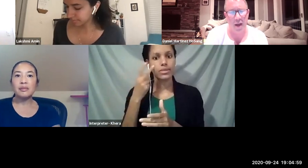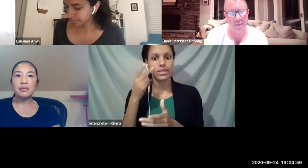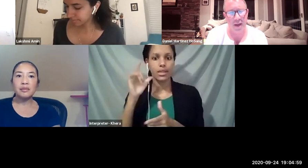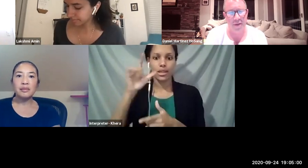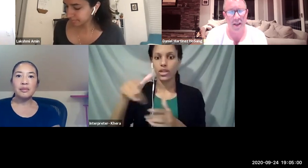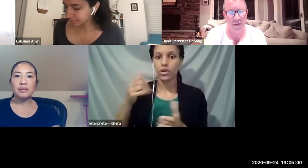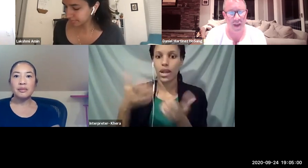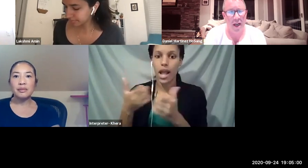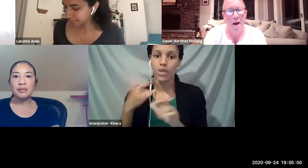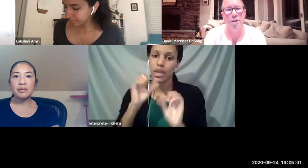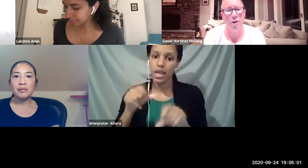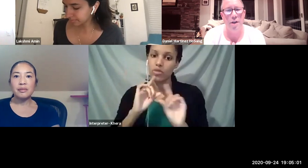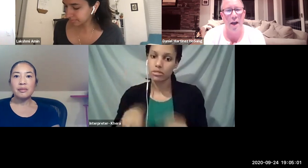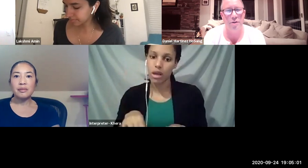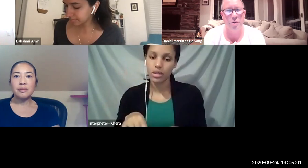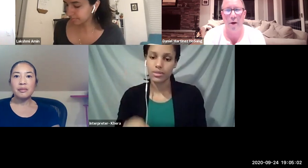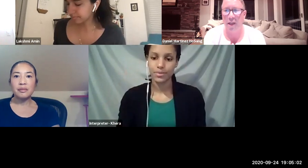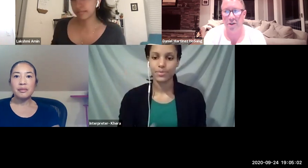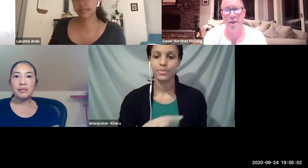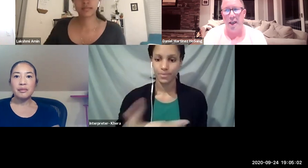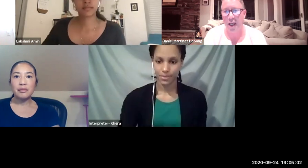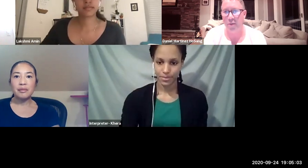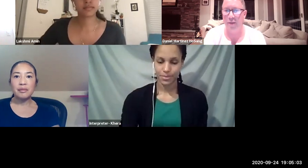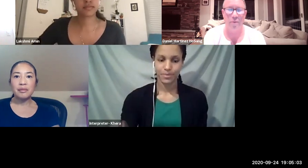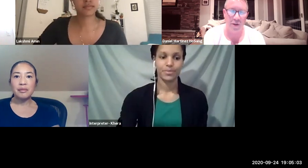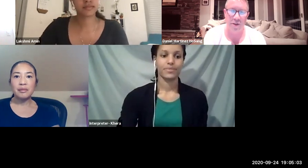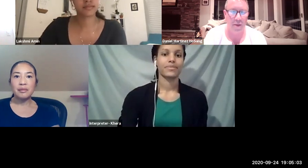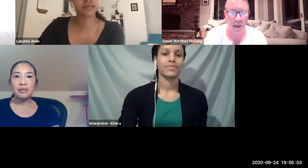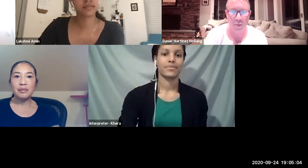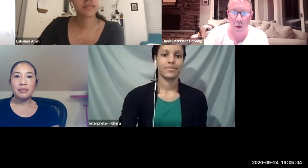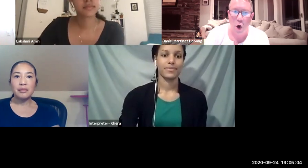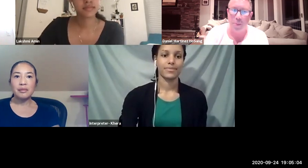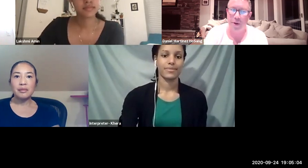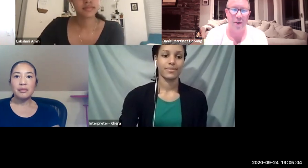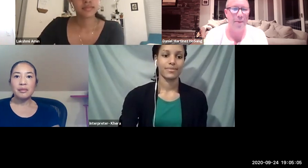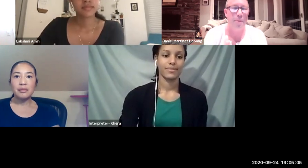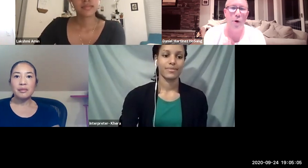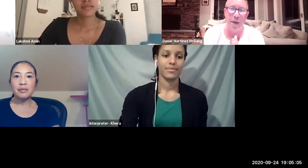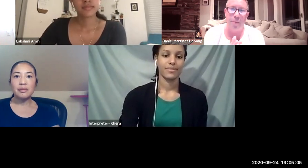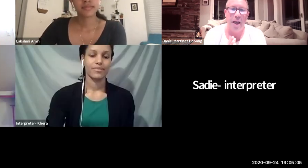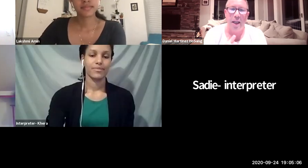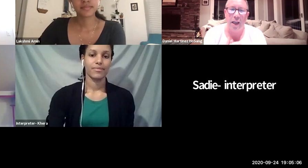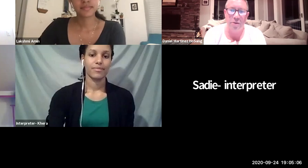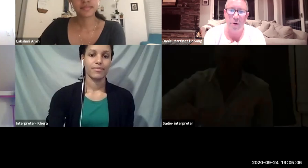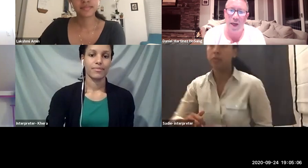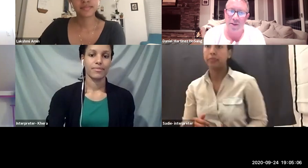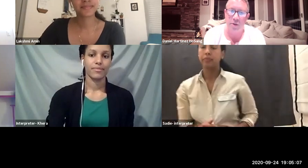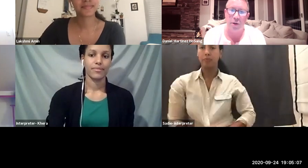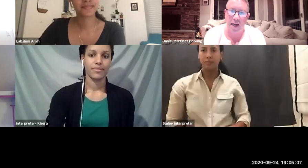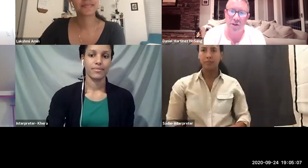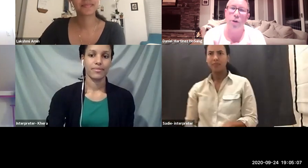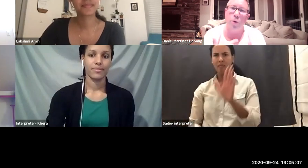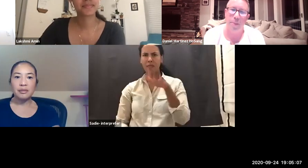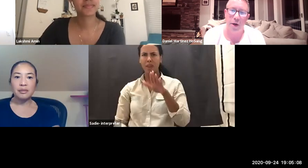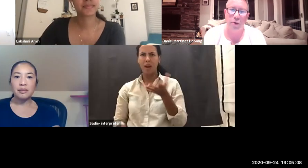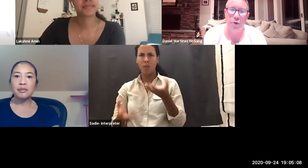So thank you for that. I want to turn now to Lakshmi. And again, we have some questions coming in. We'll open those up in a moment. But Lakshmi, I want to ask you, so